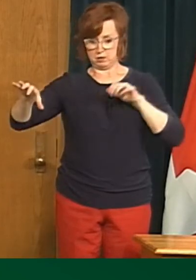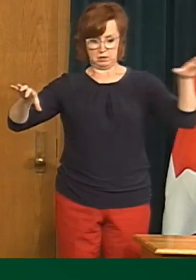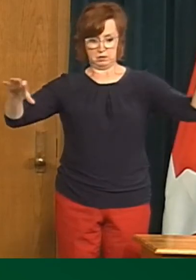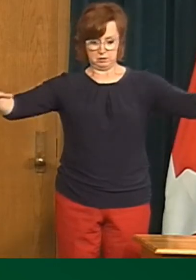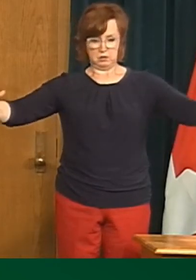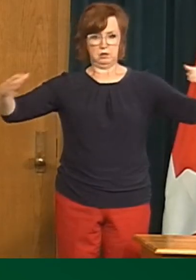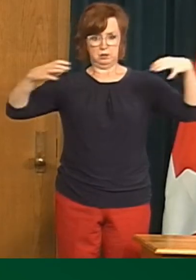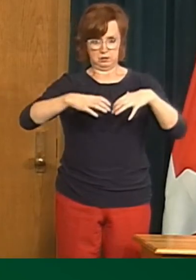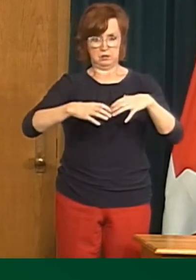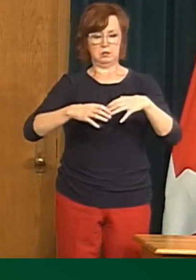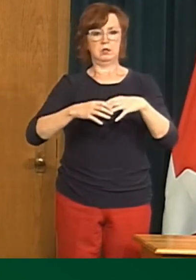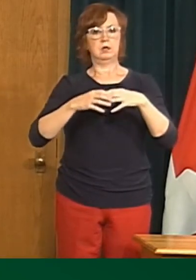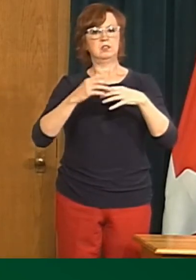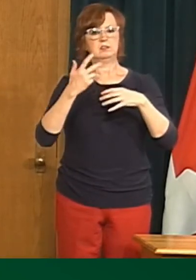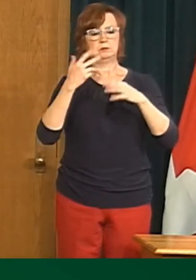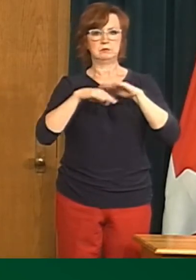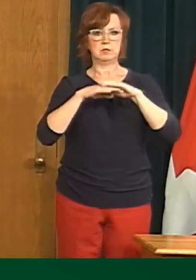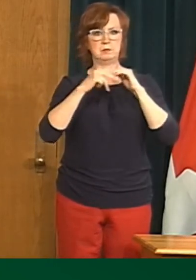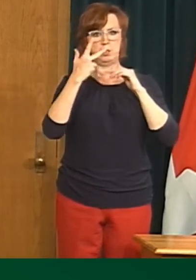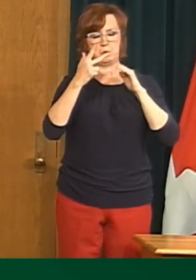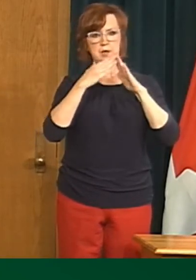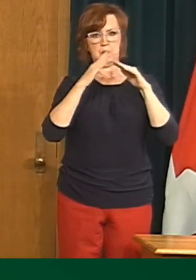churches reopen, restaurants and bars, that sort of thing.